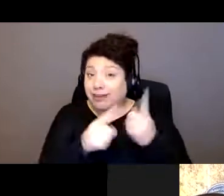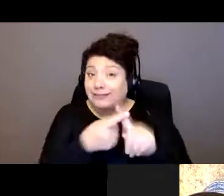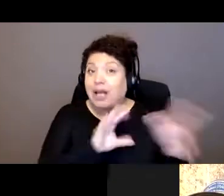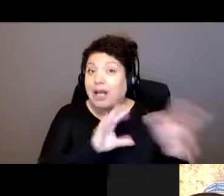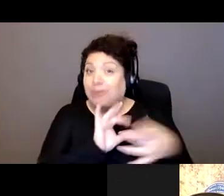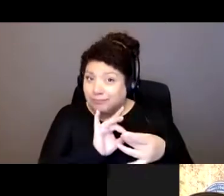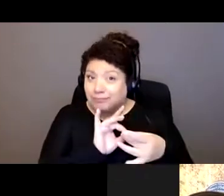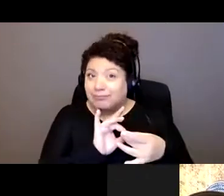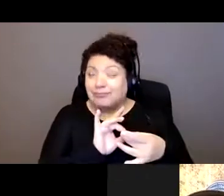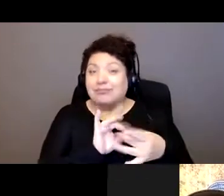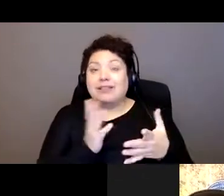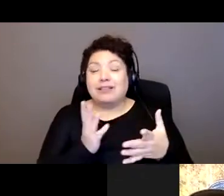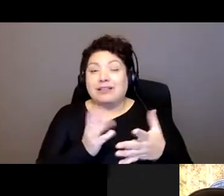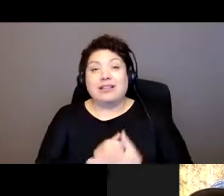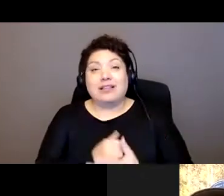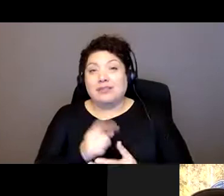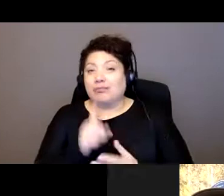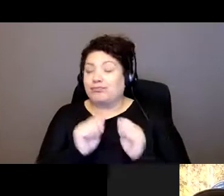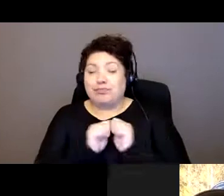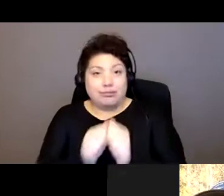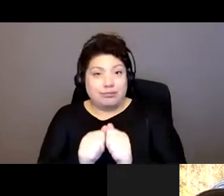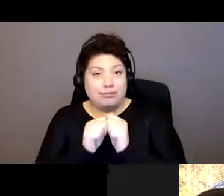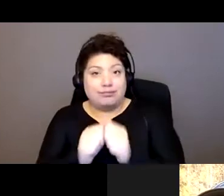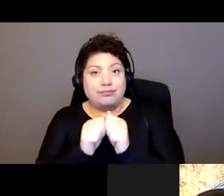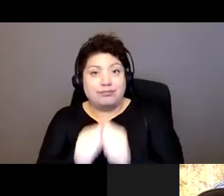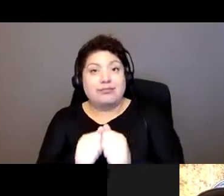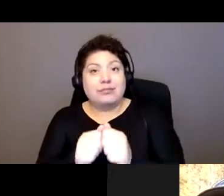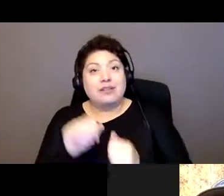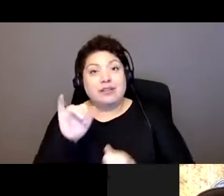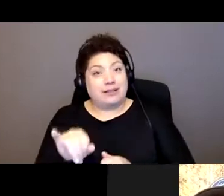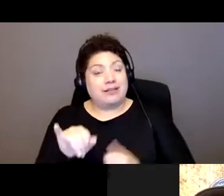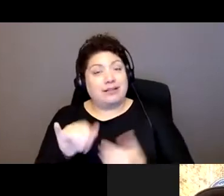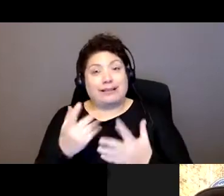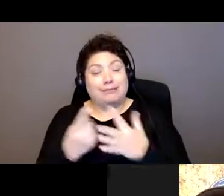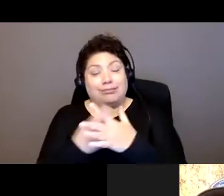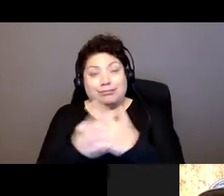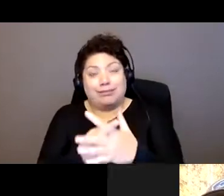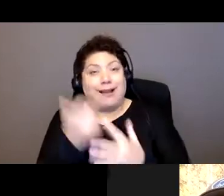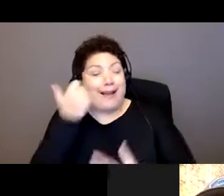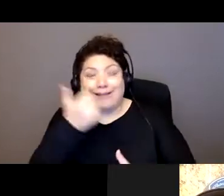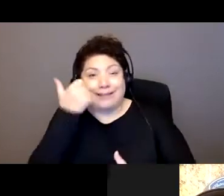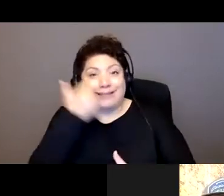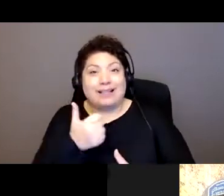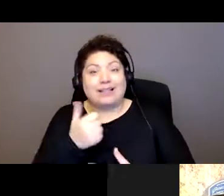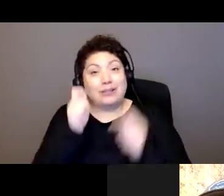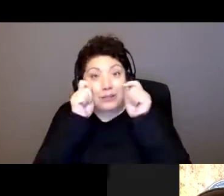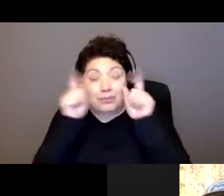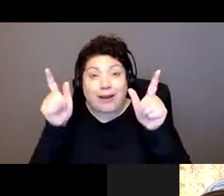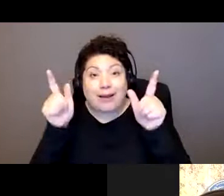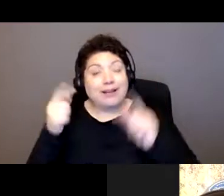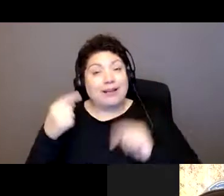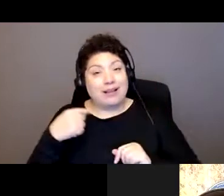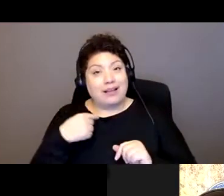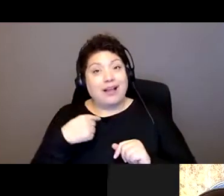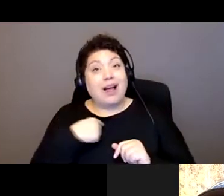Yeah, it's been an ongoing surprise. Every day is a surprise. You never know. I never thought that